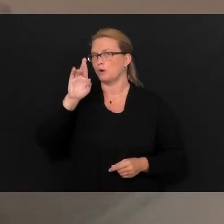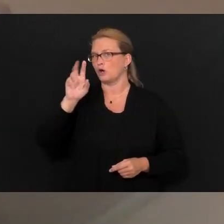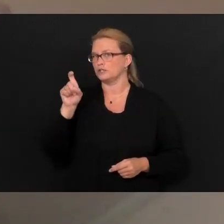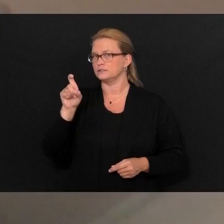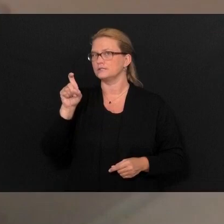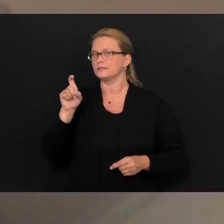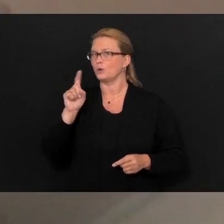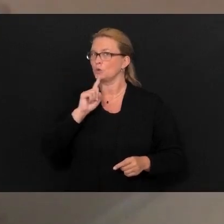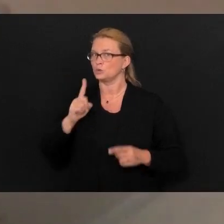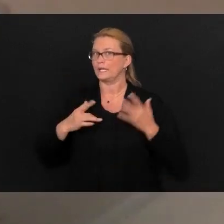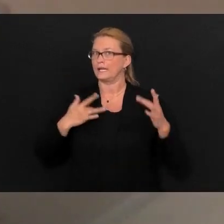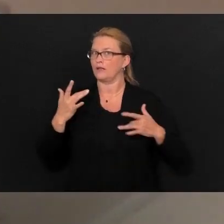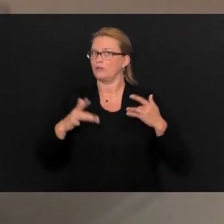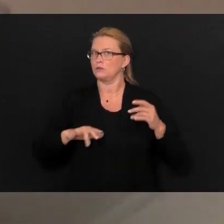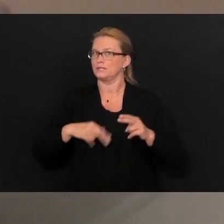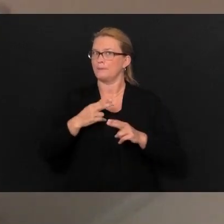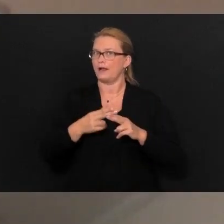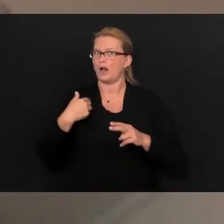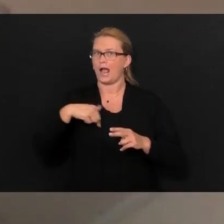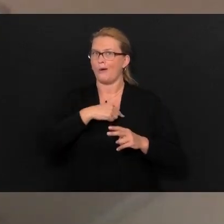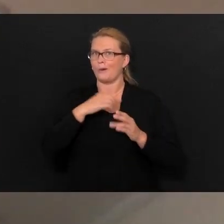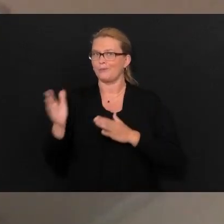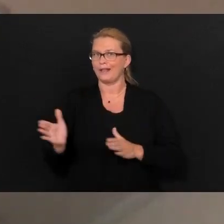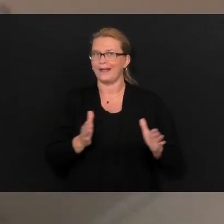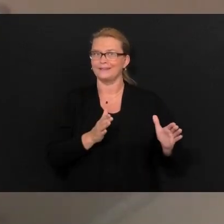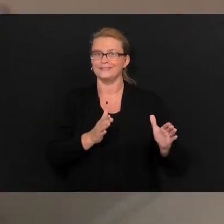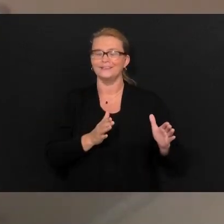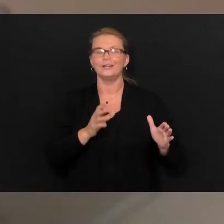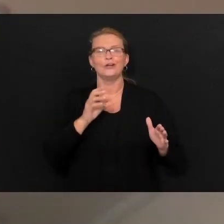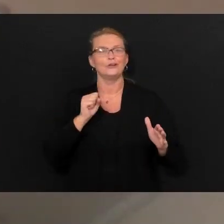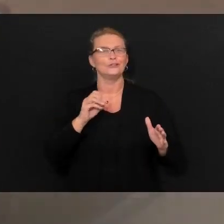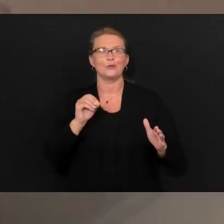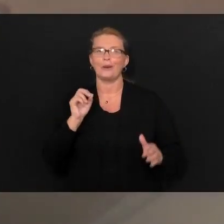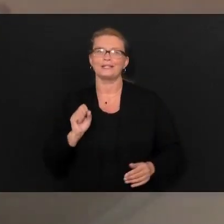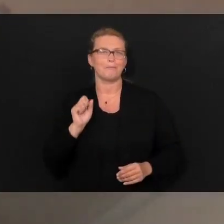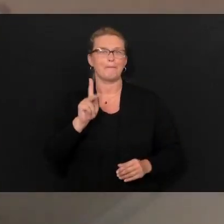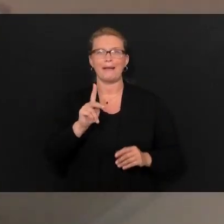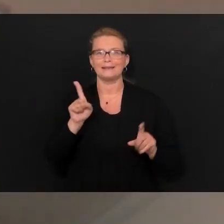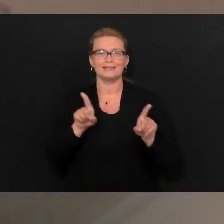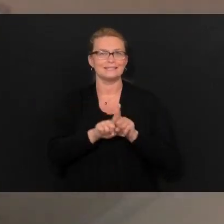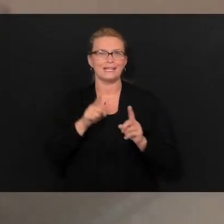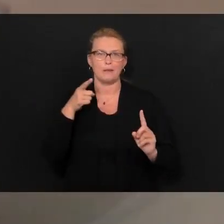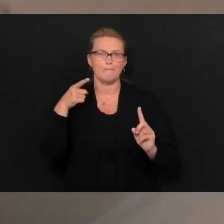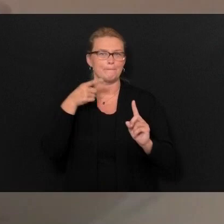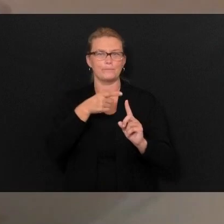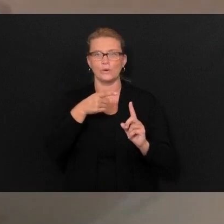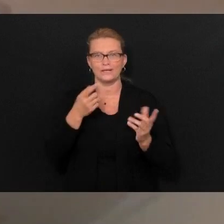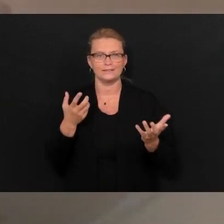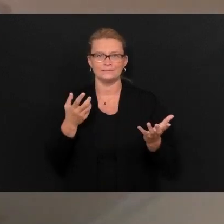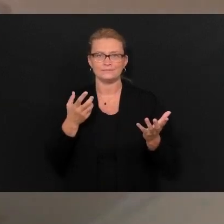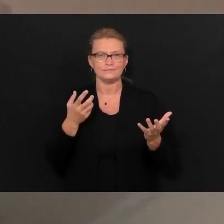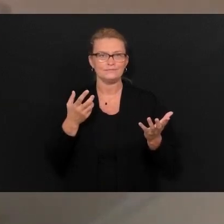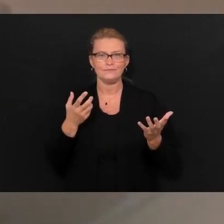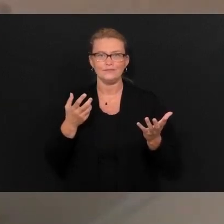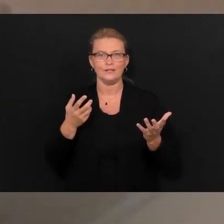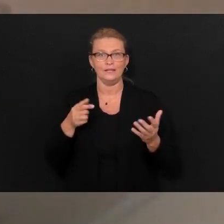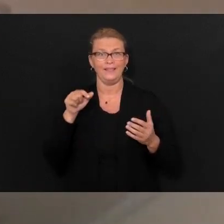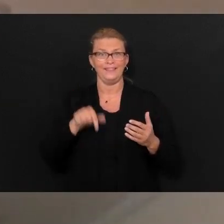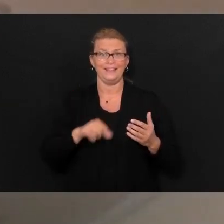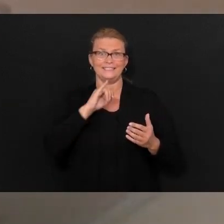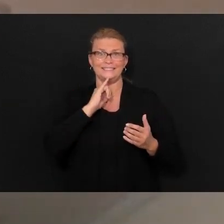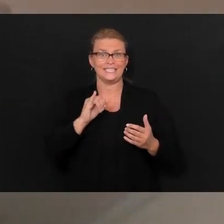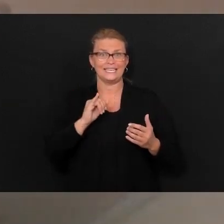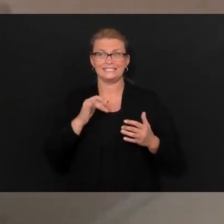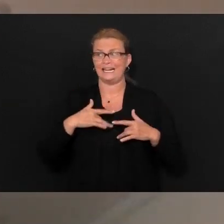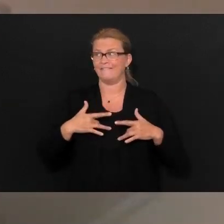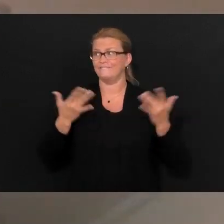going. So all of this is really just back to the same point that we make all the time. This is a generational